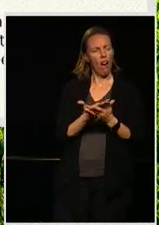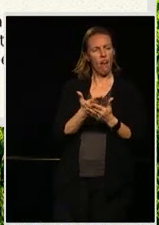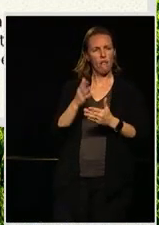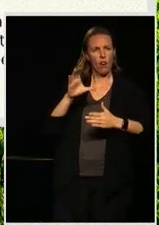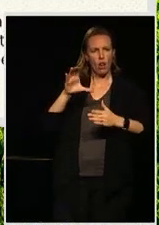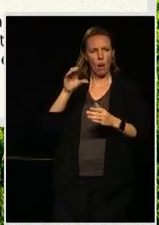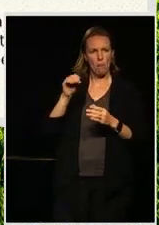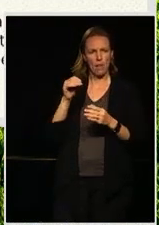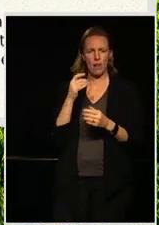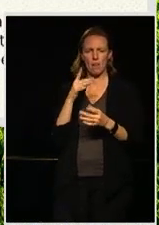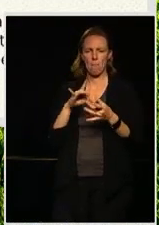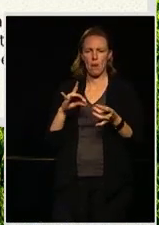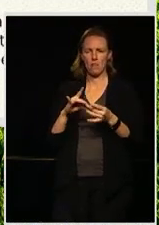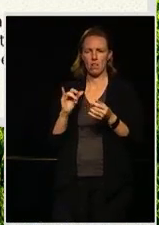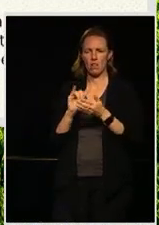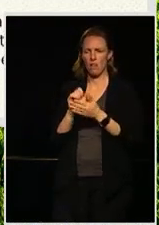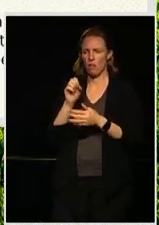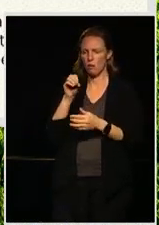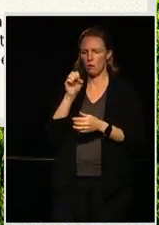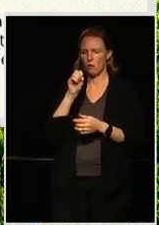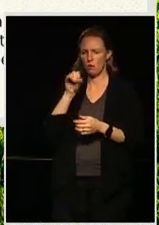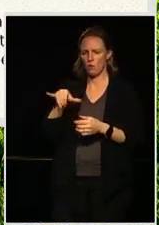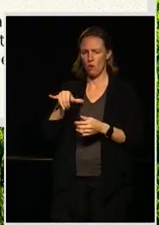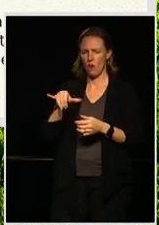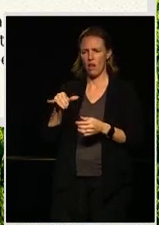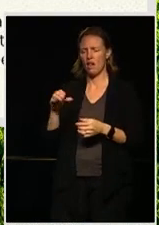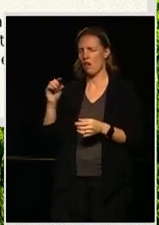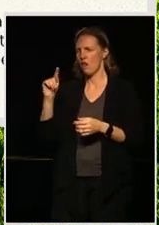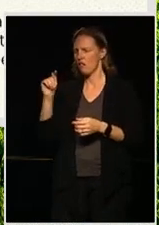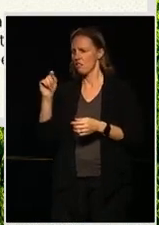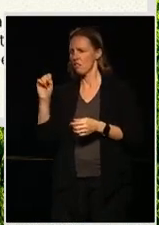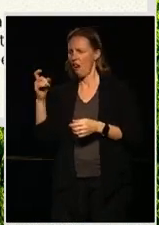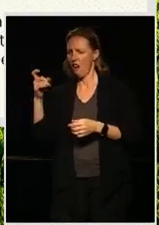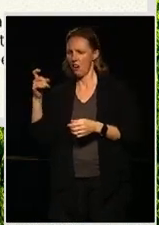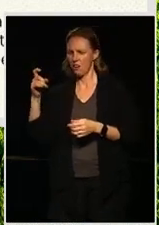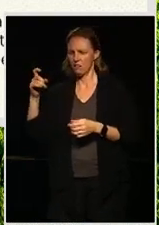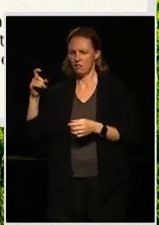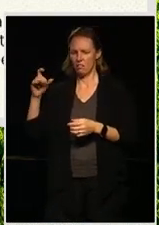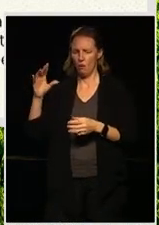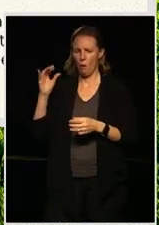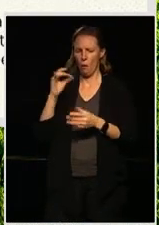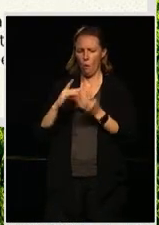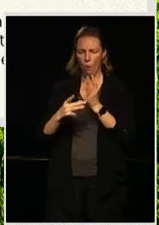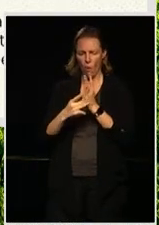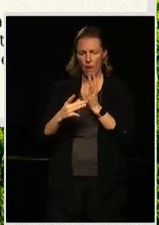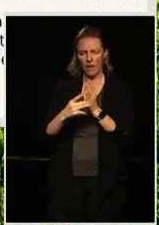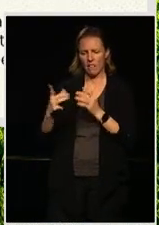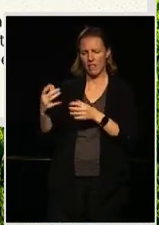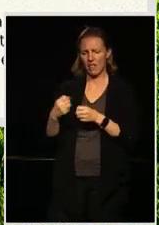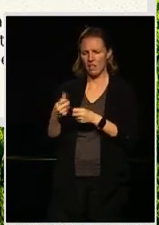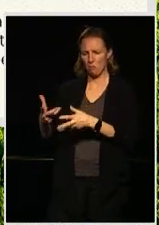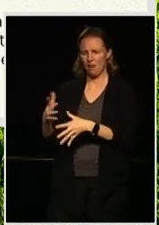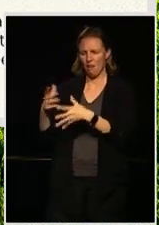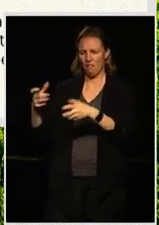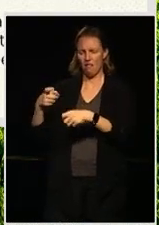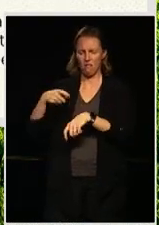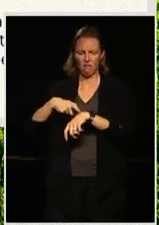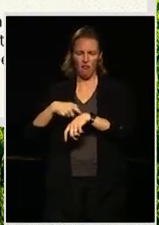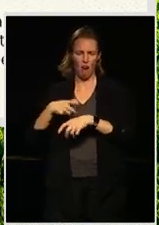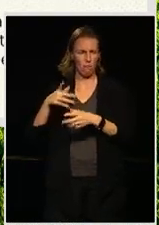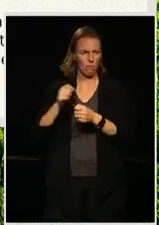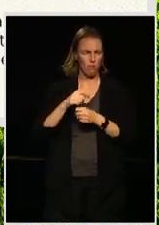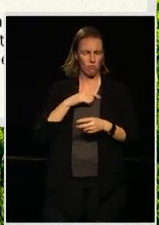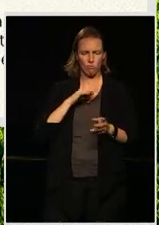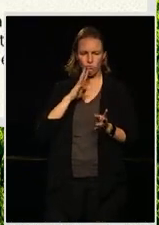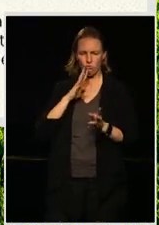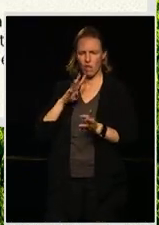company mentioned the soybean oil is toxic, extracted, and they spend a lot of time and energy and release a lot of emission through